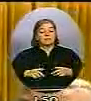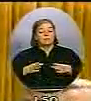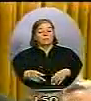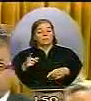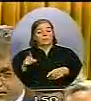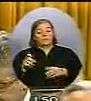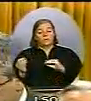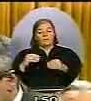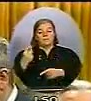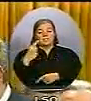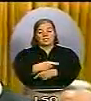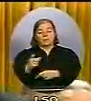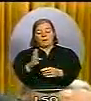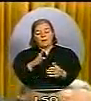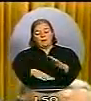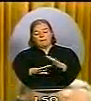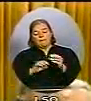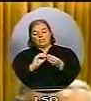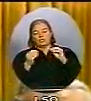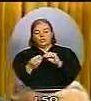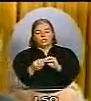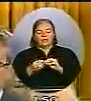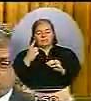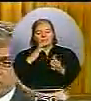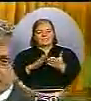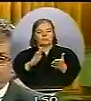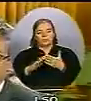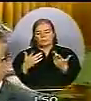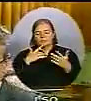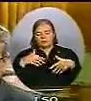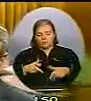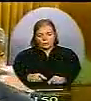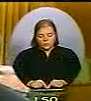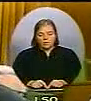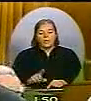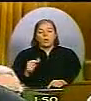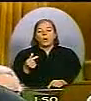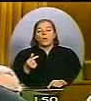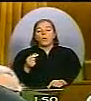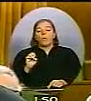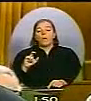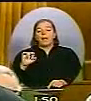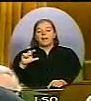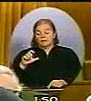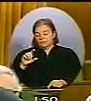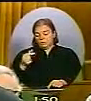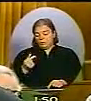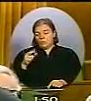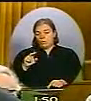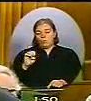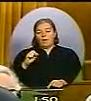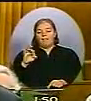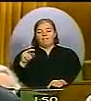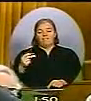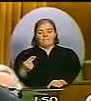sleazy excuses. The Conservatives claim that the issue of Guelph was one kid. We're talking about 56 ridings and the fact that they've refused